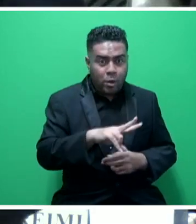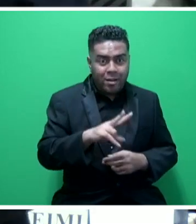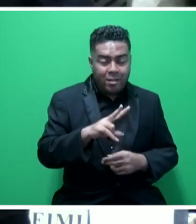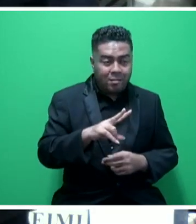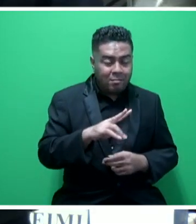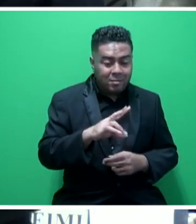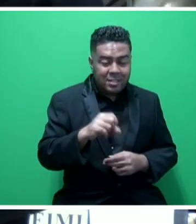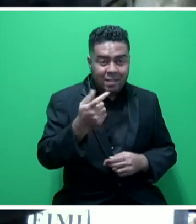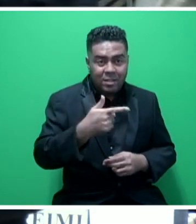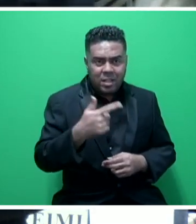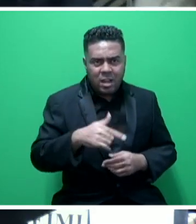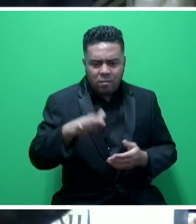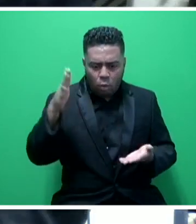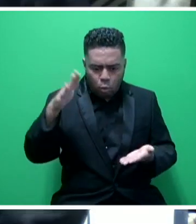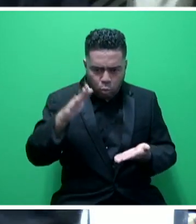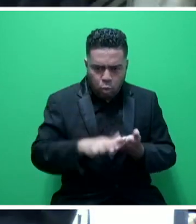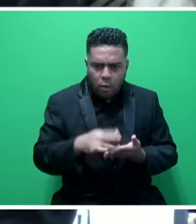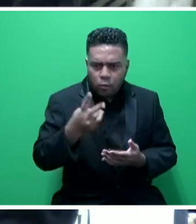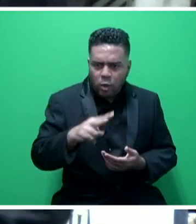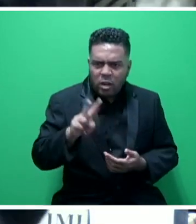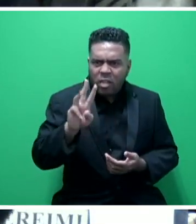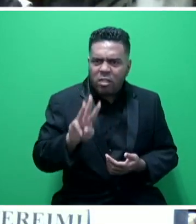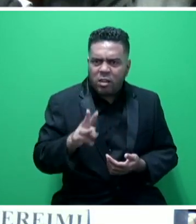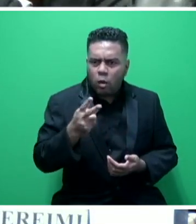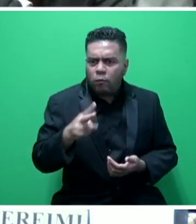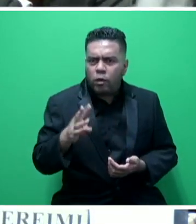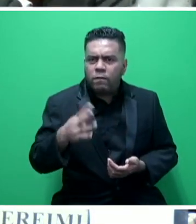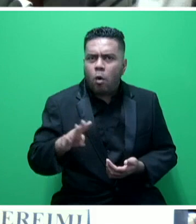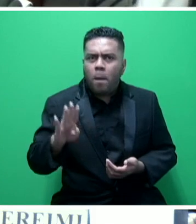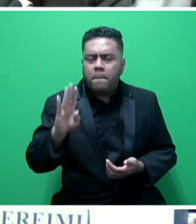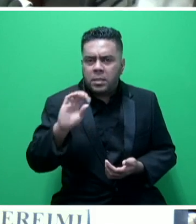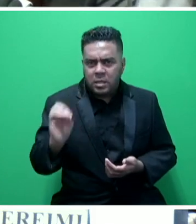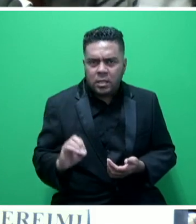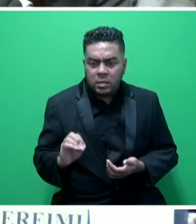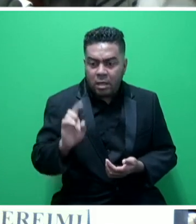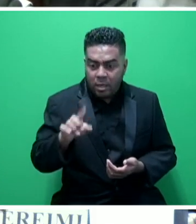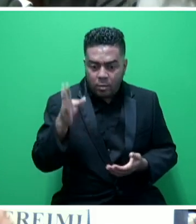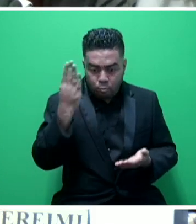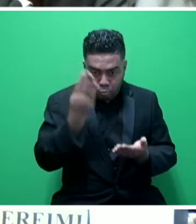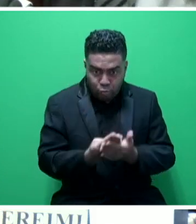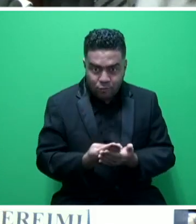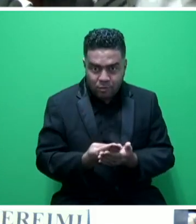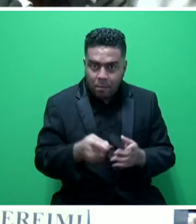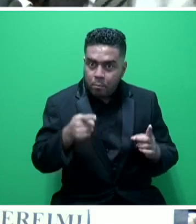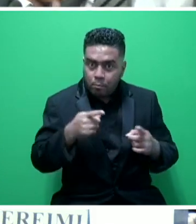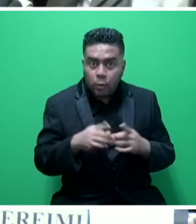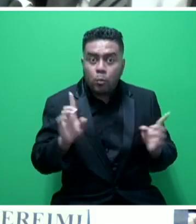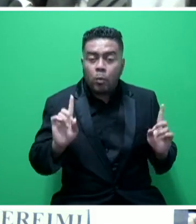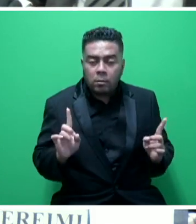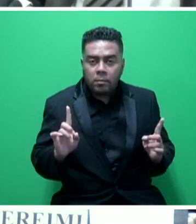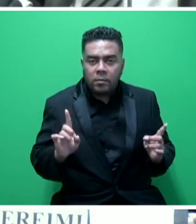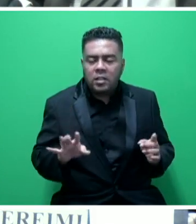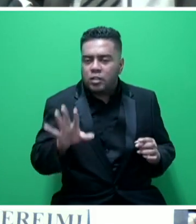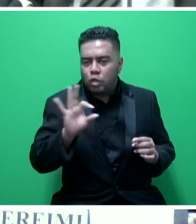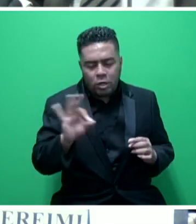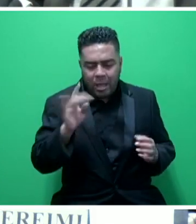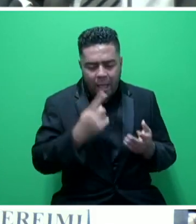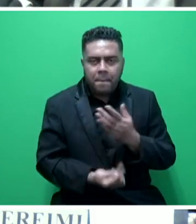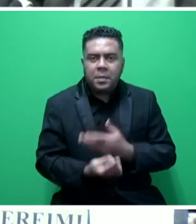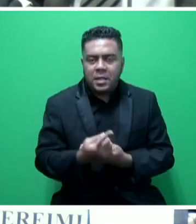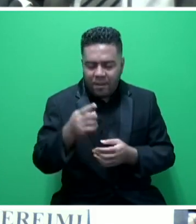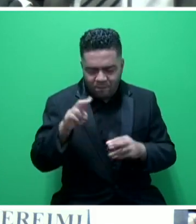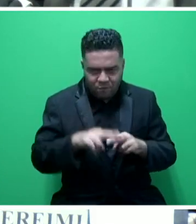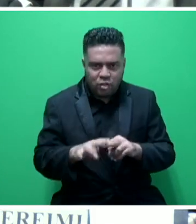census, it has gone down by 23% to 44%. So that proves the point that it's not happening in Fiji